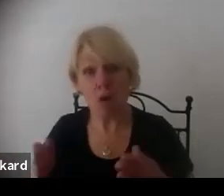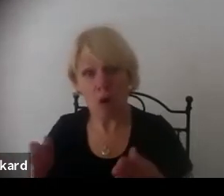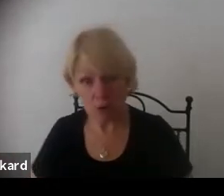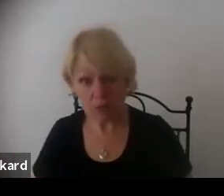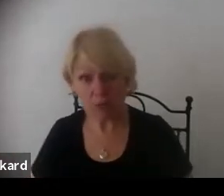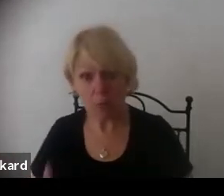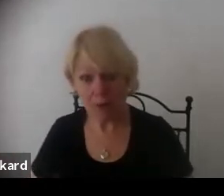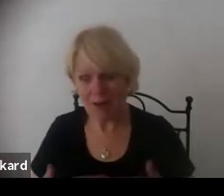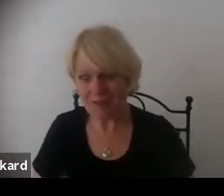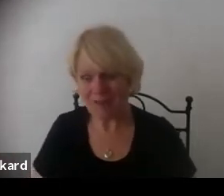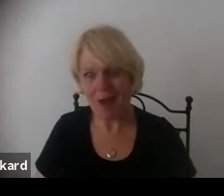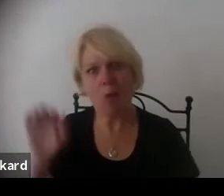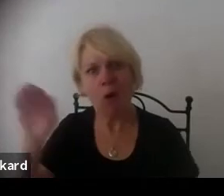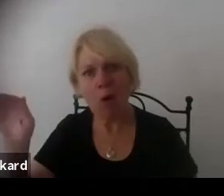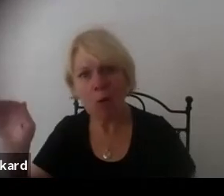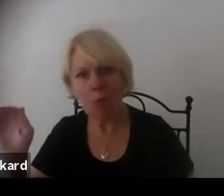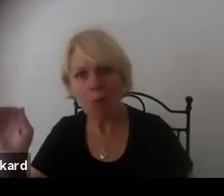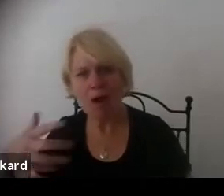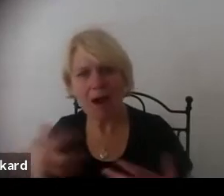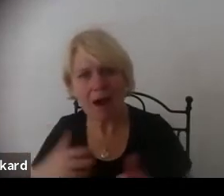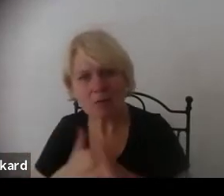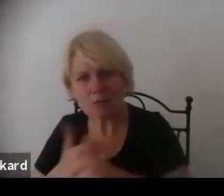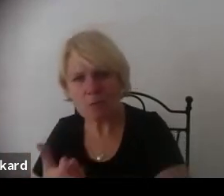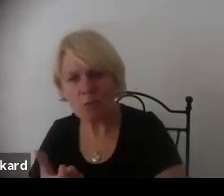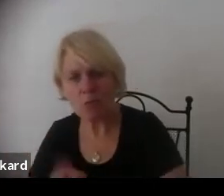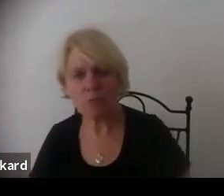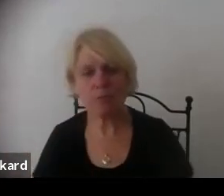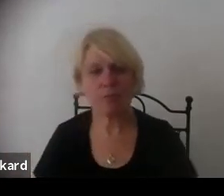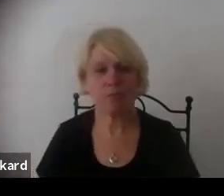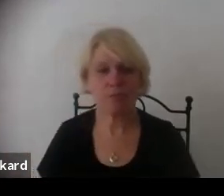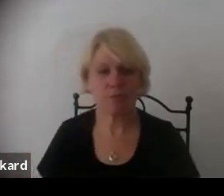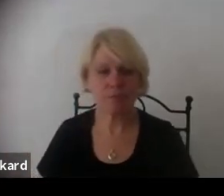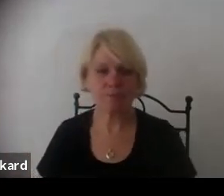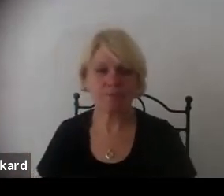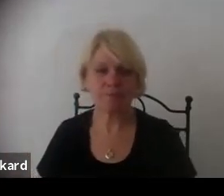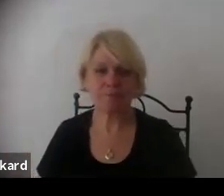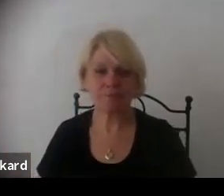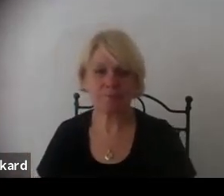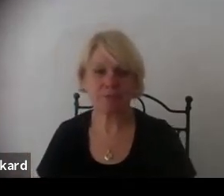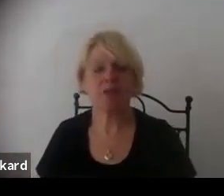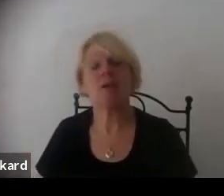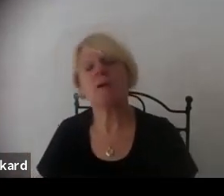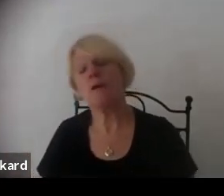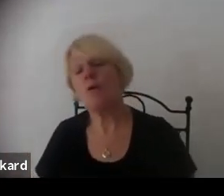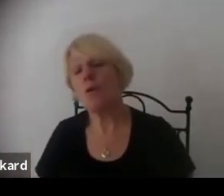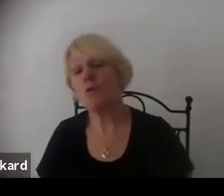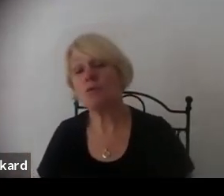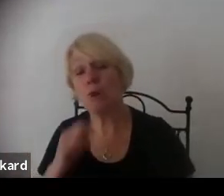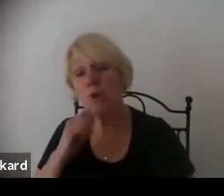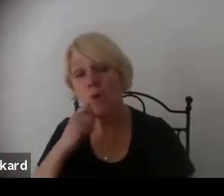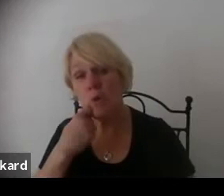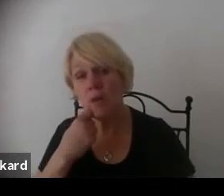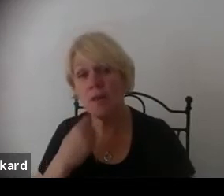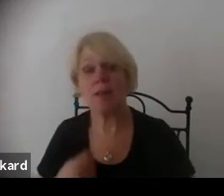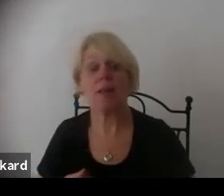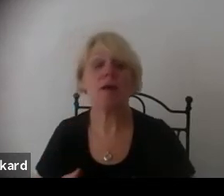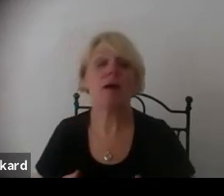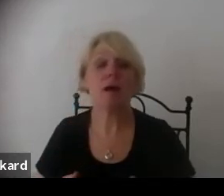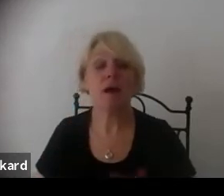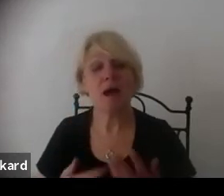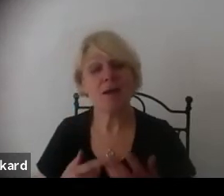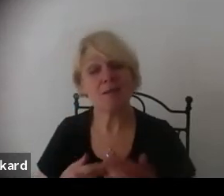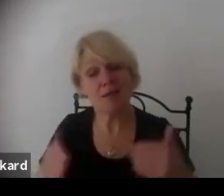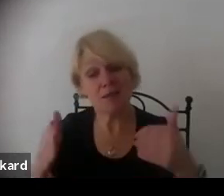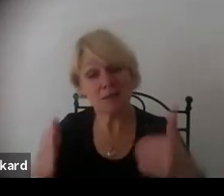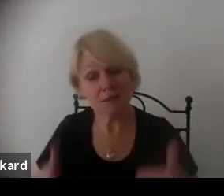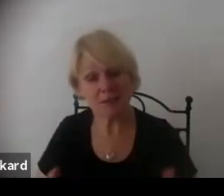those services today. We're going to have another session with Healthwatch, hopefully fairly soon, to talk about